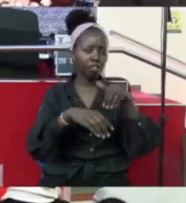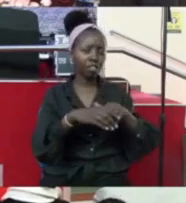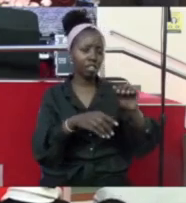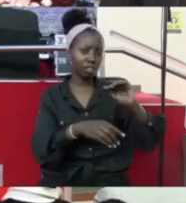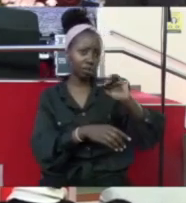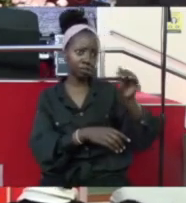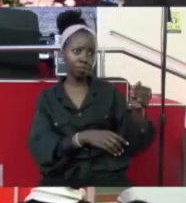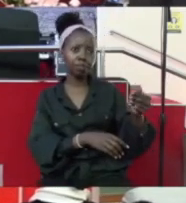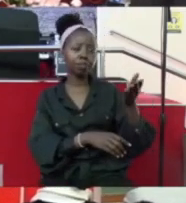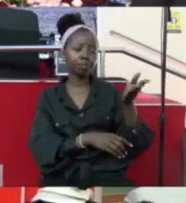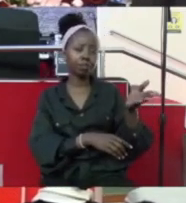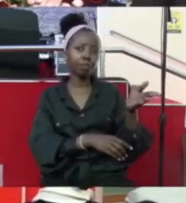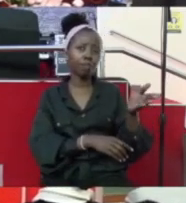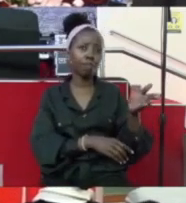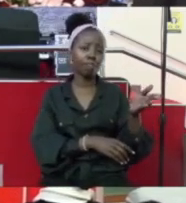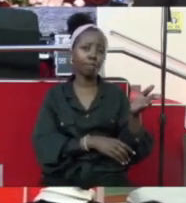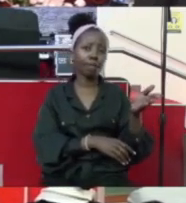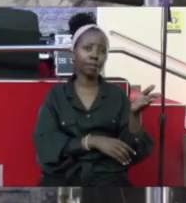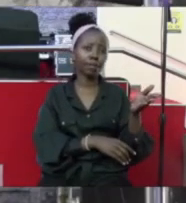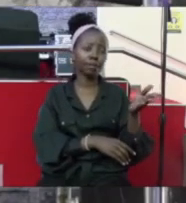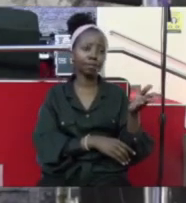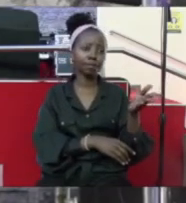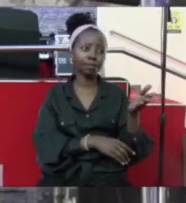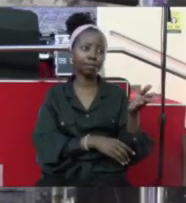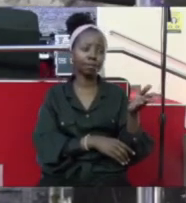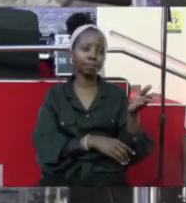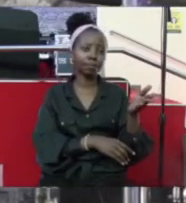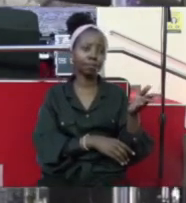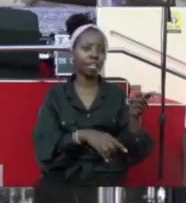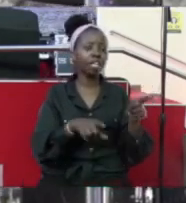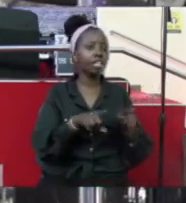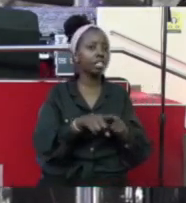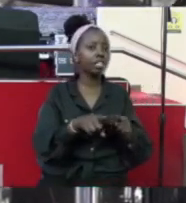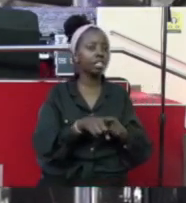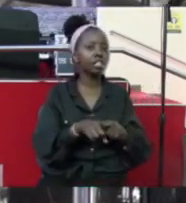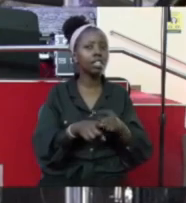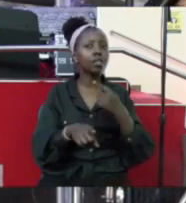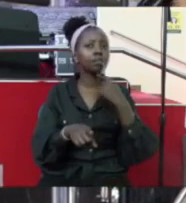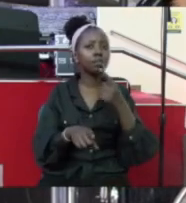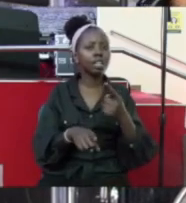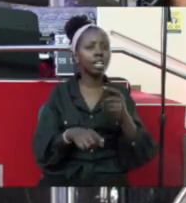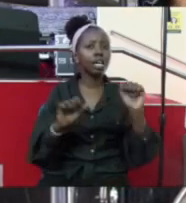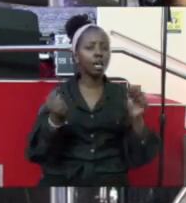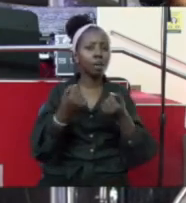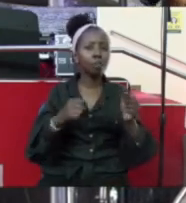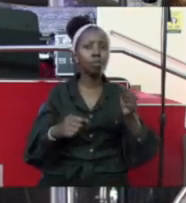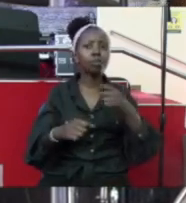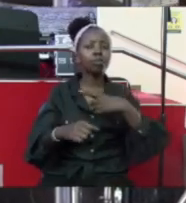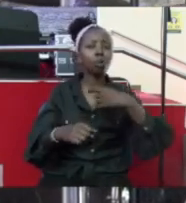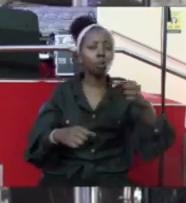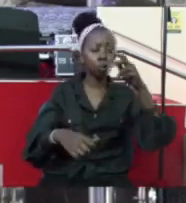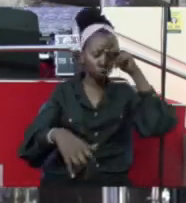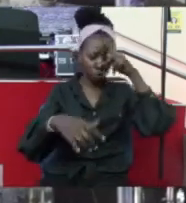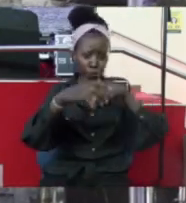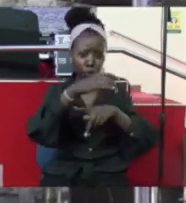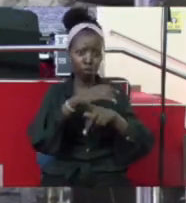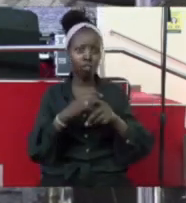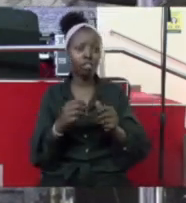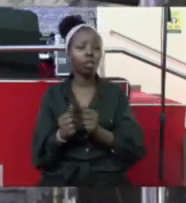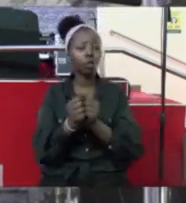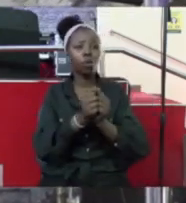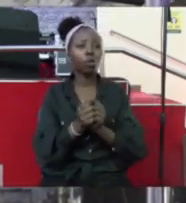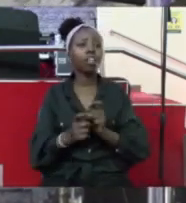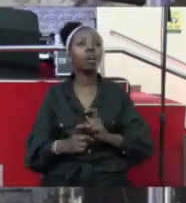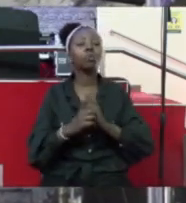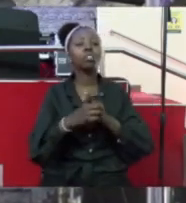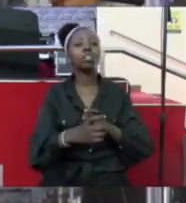pana nabii katika hili jiji. He's also the one who told him that you cannot go to the prophet empty-handed. Pia ni alimwambia kwamba huwezi kuenda